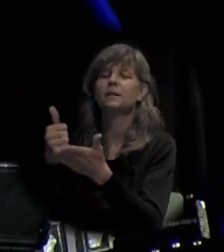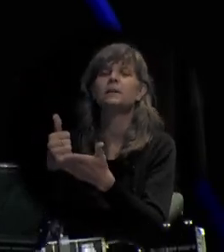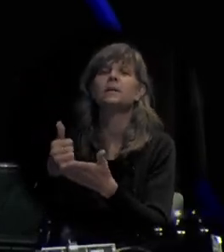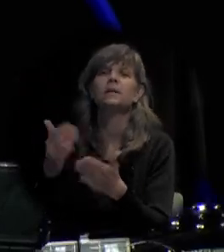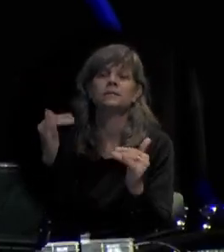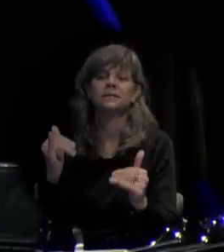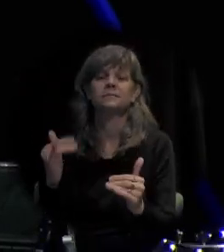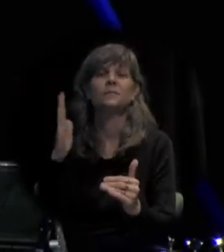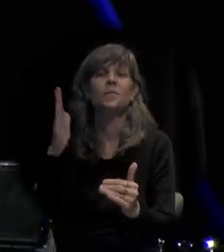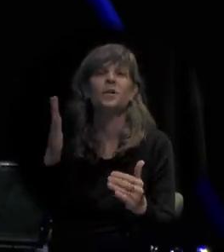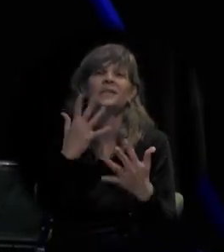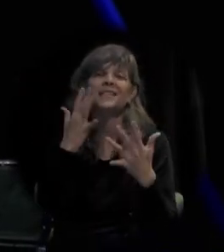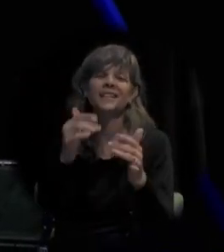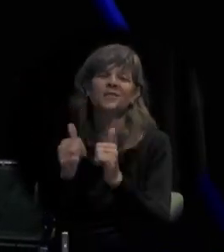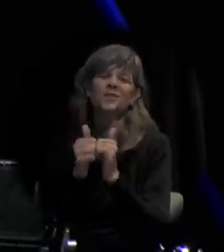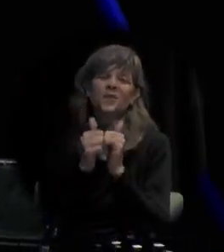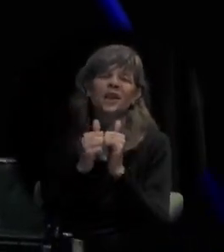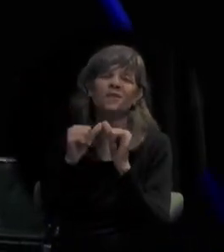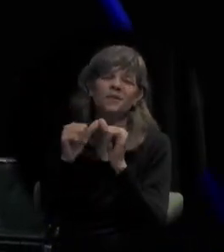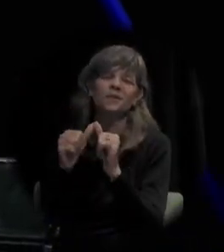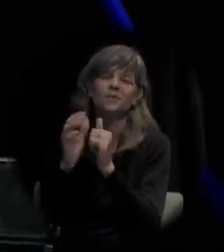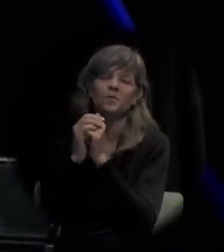we continue to worship our God.